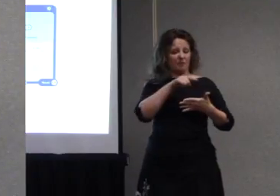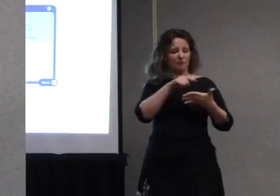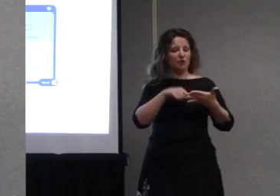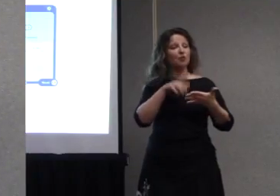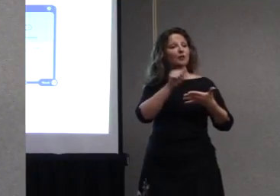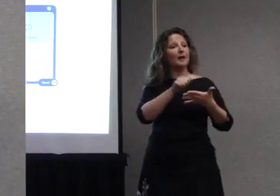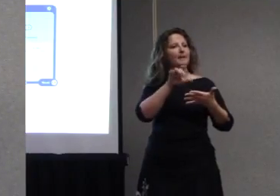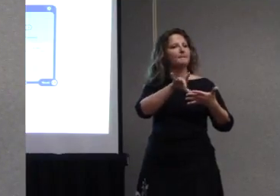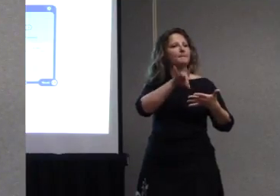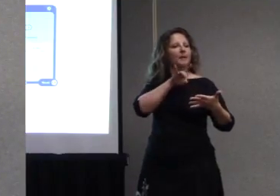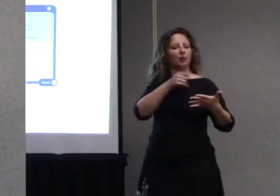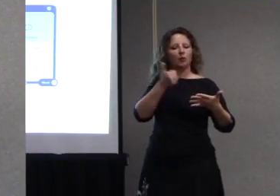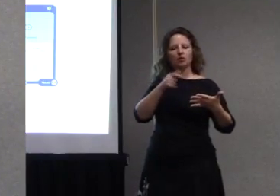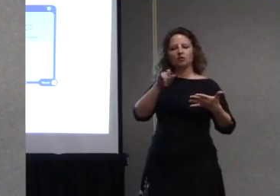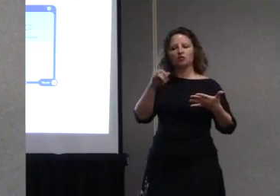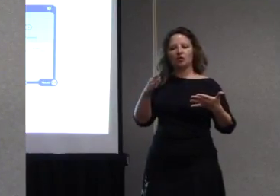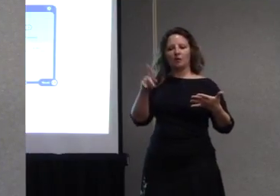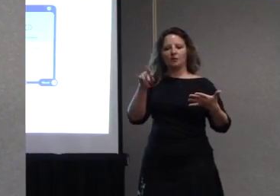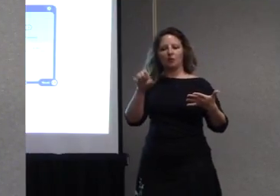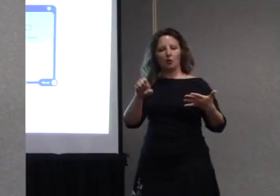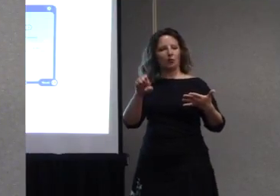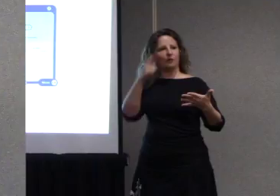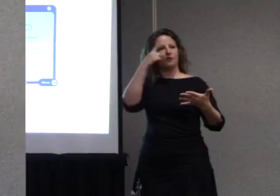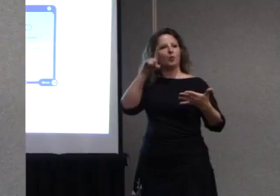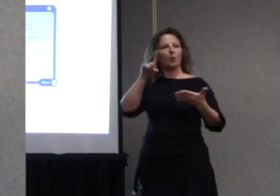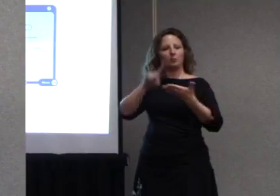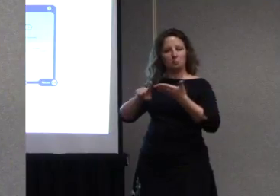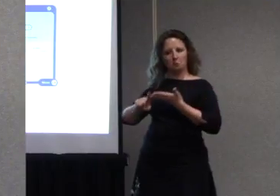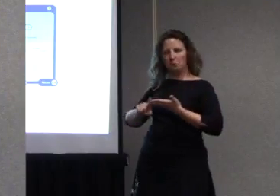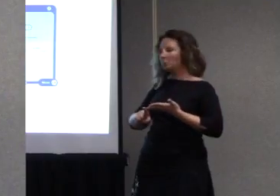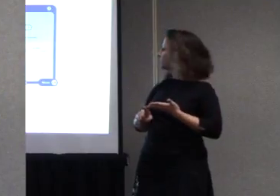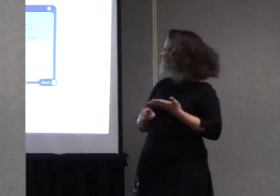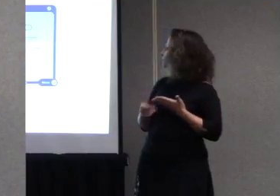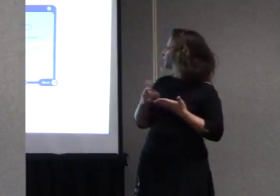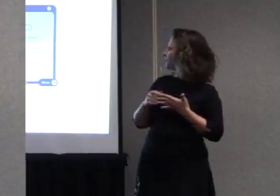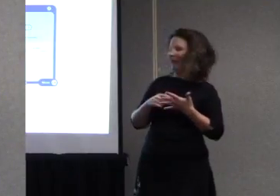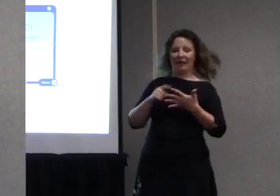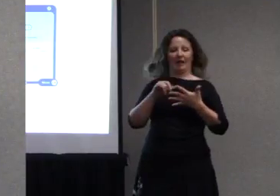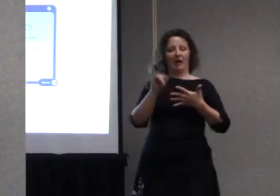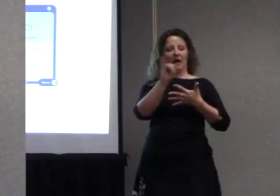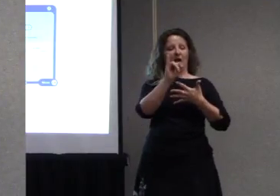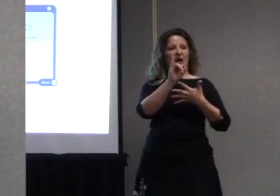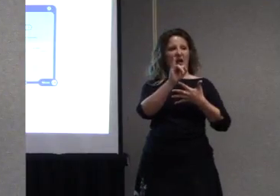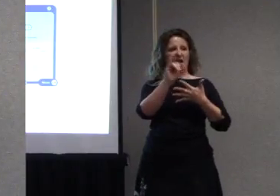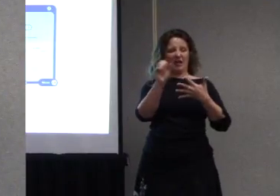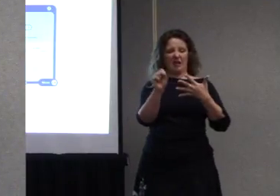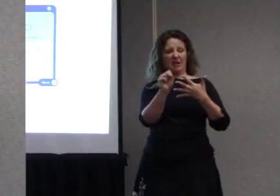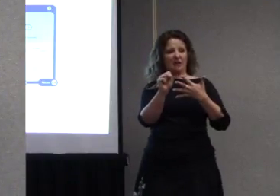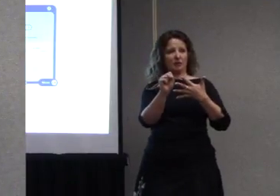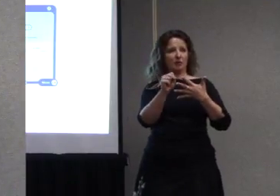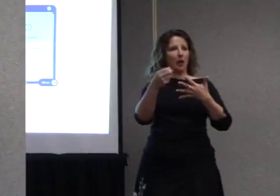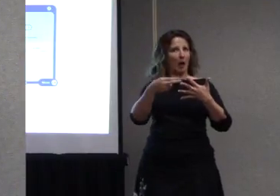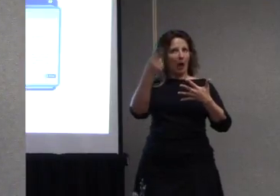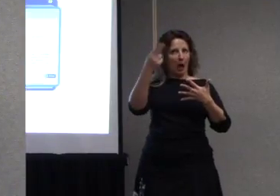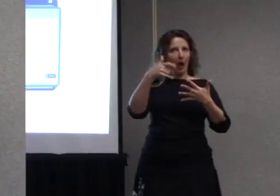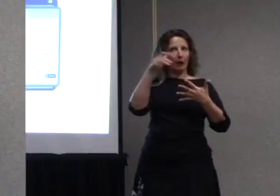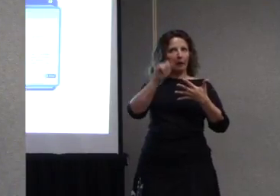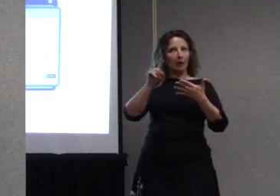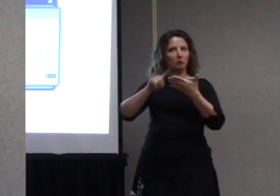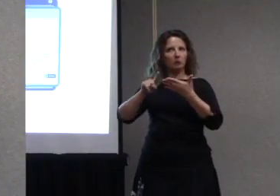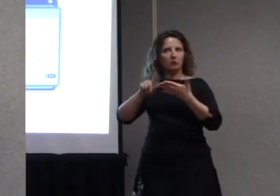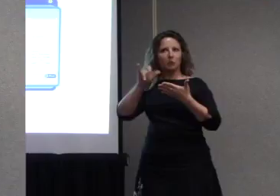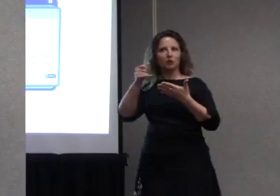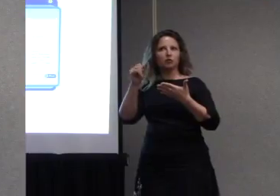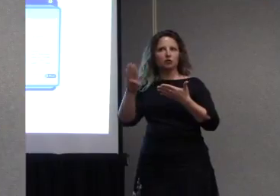then you can choose different job zones to explore. So in this particular instance, the I and the S are high, job